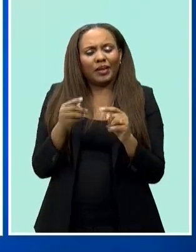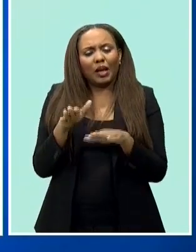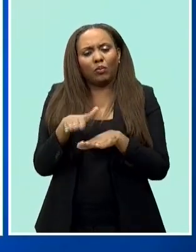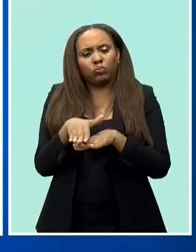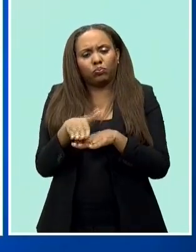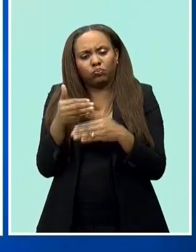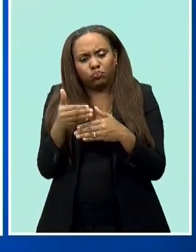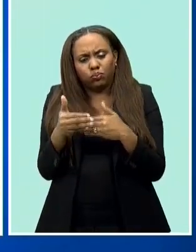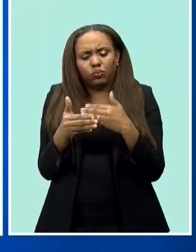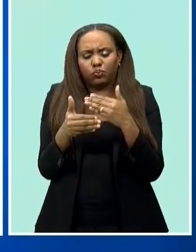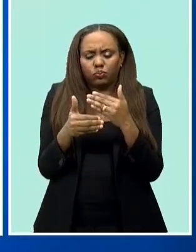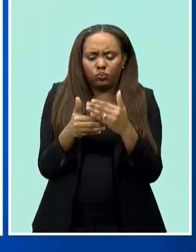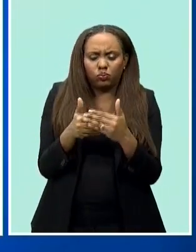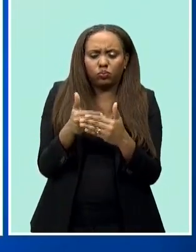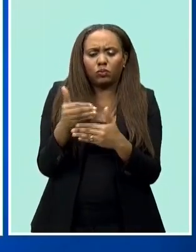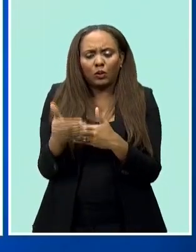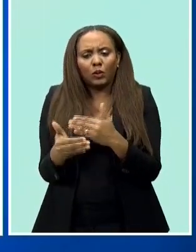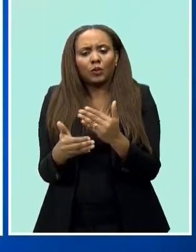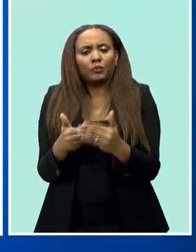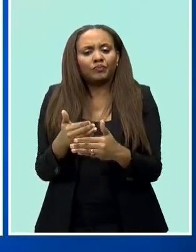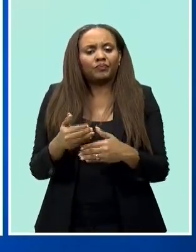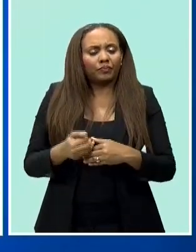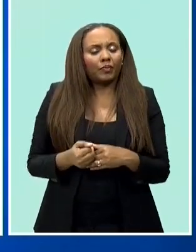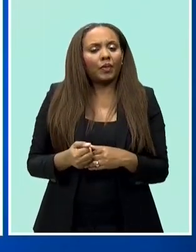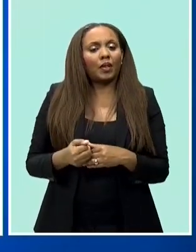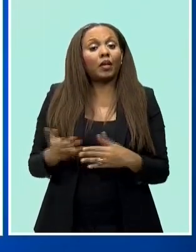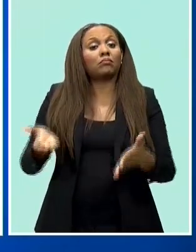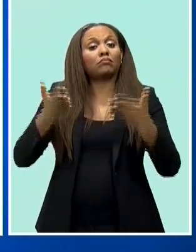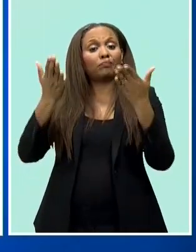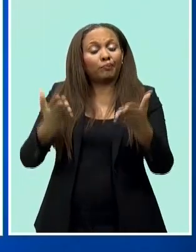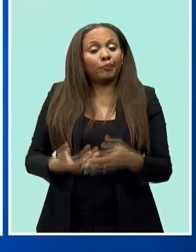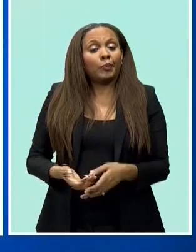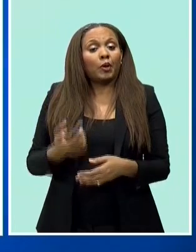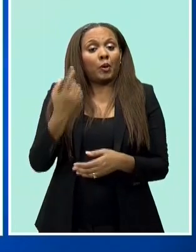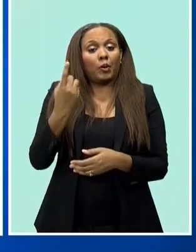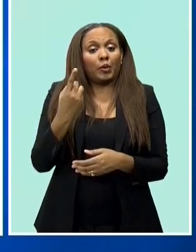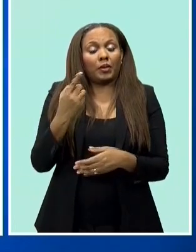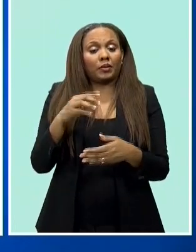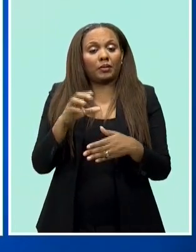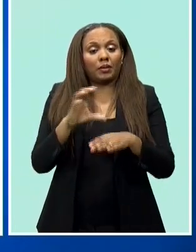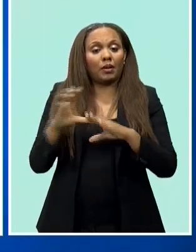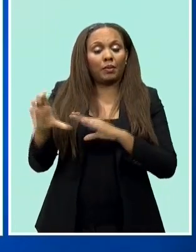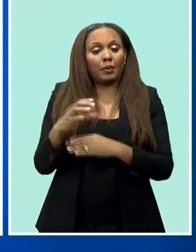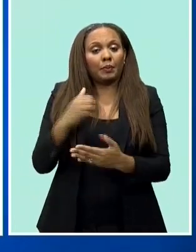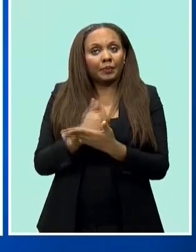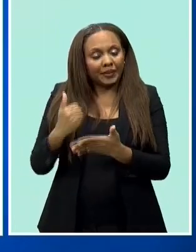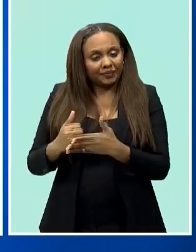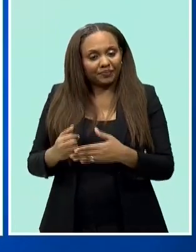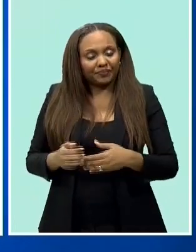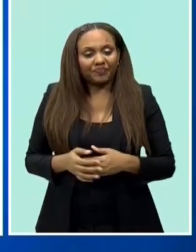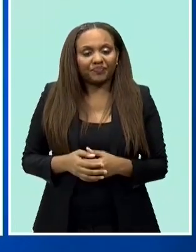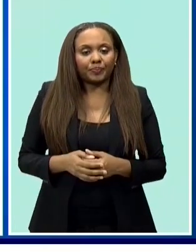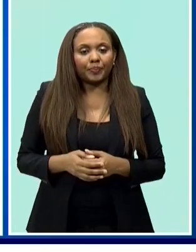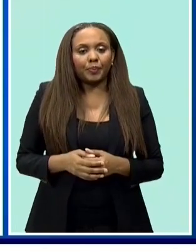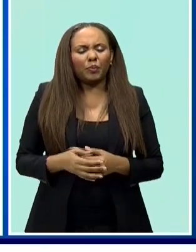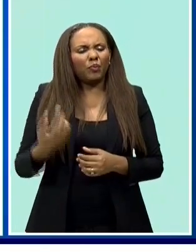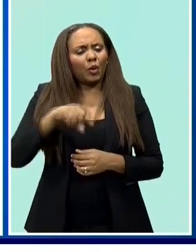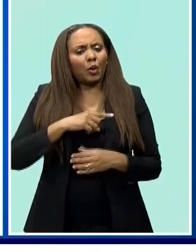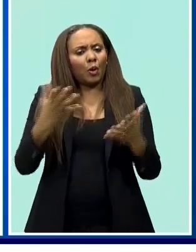he will propose the creation of a single Caribbean bank. There may even be the need for us to have a Caribbean